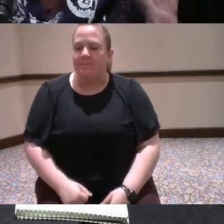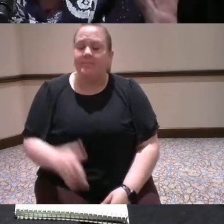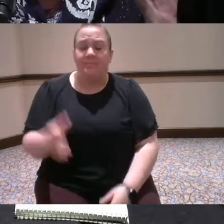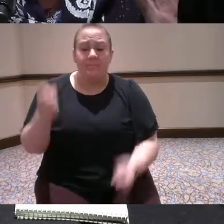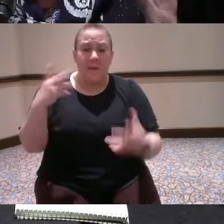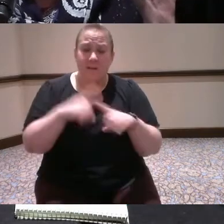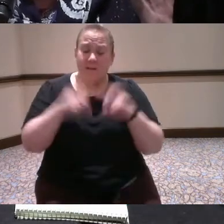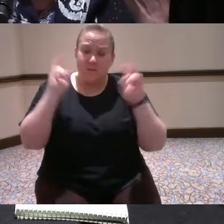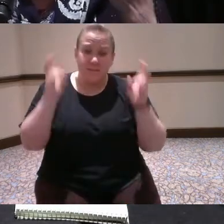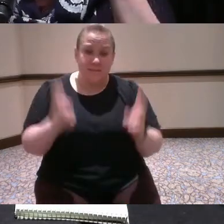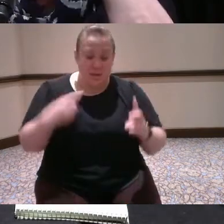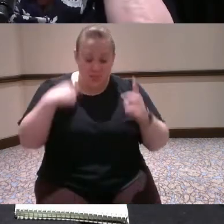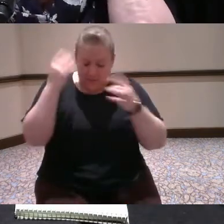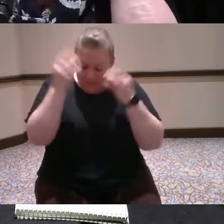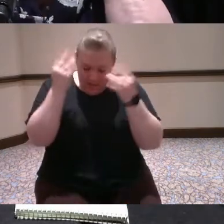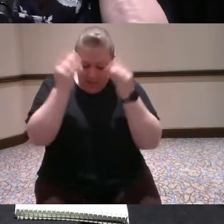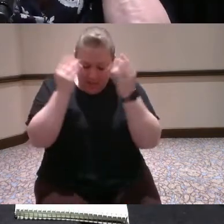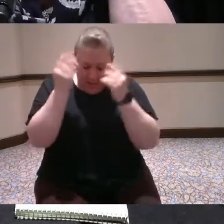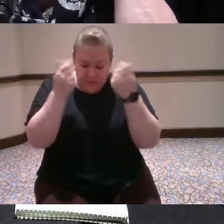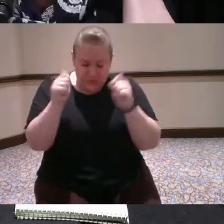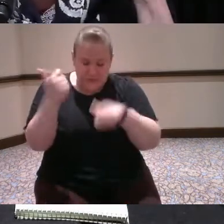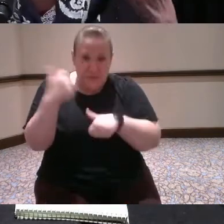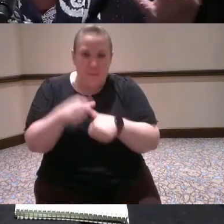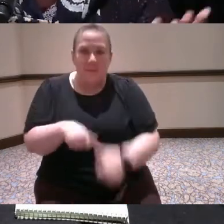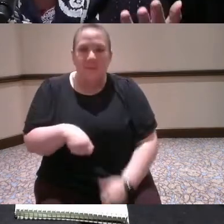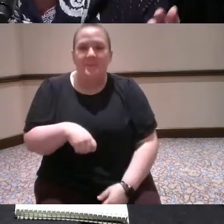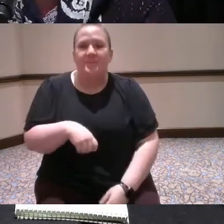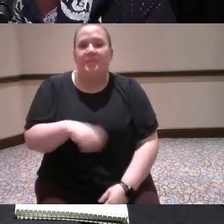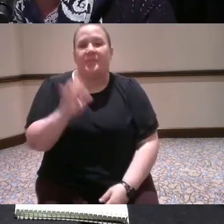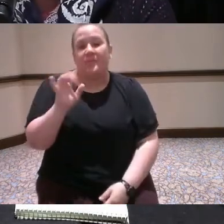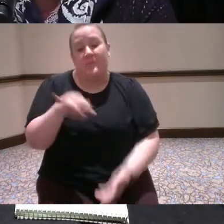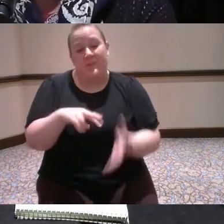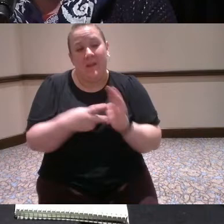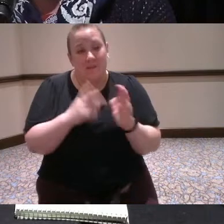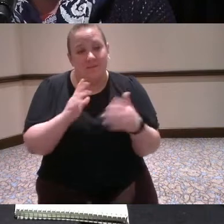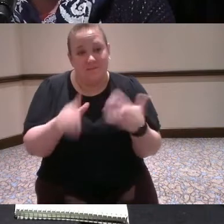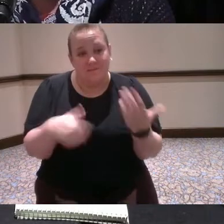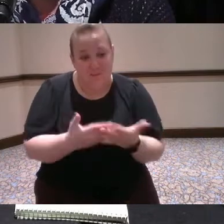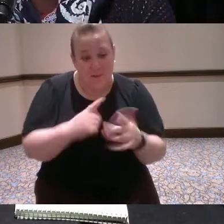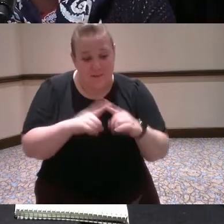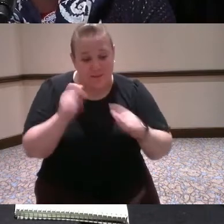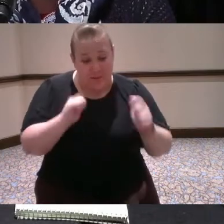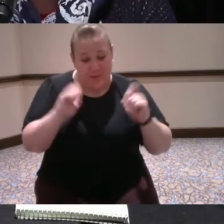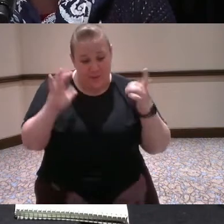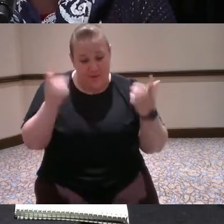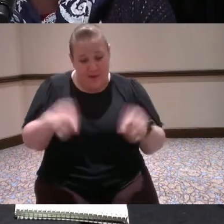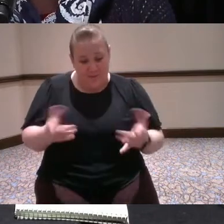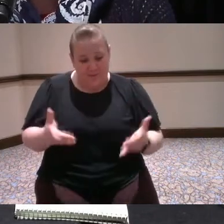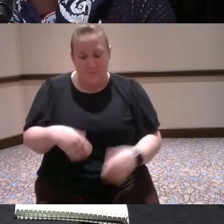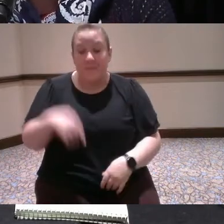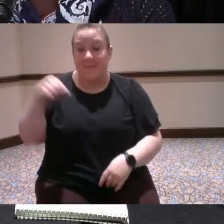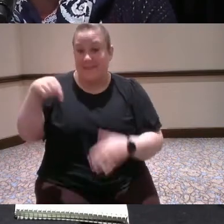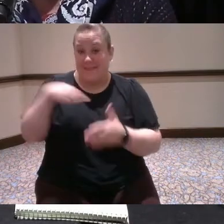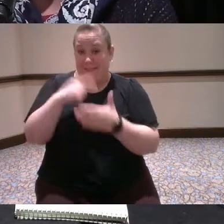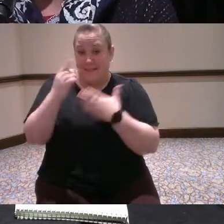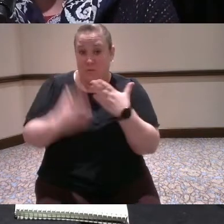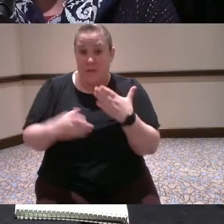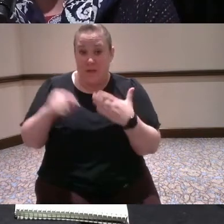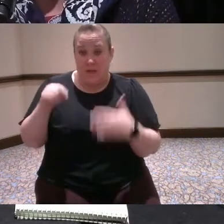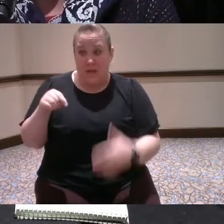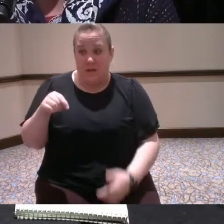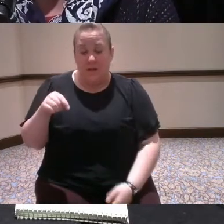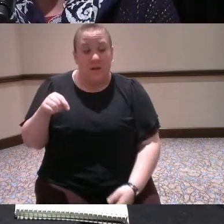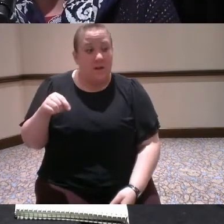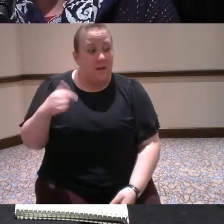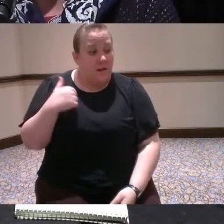of titles running around in my head, which speaks to all the theater that goes on. This weekend alone, I'm